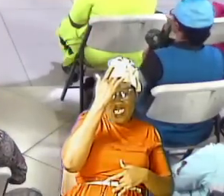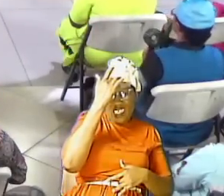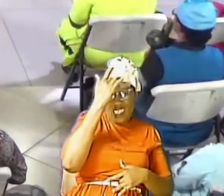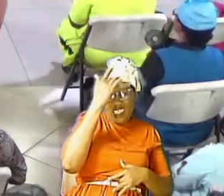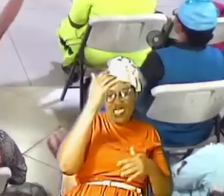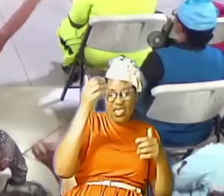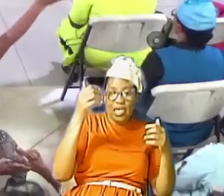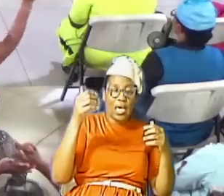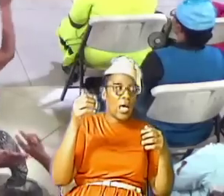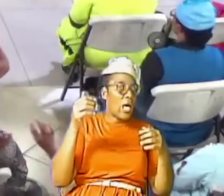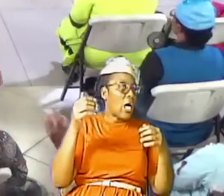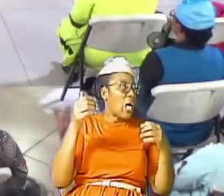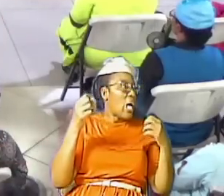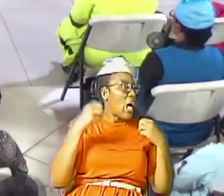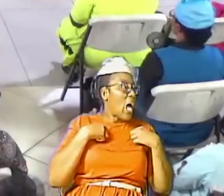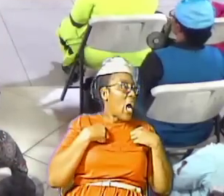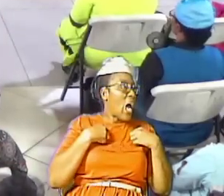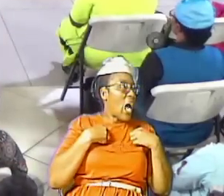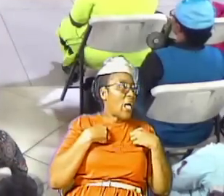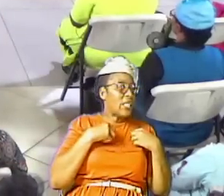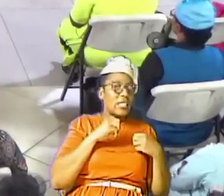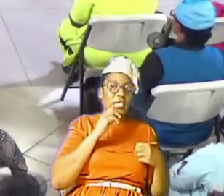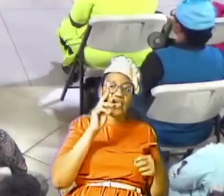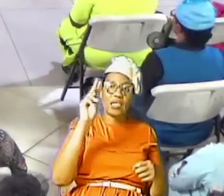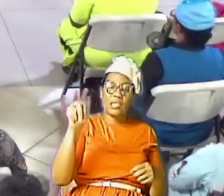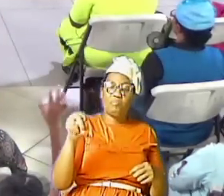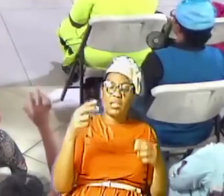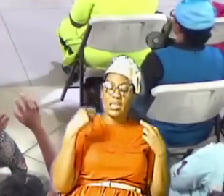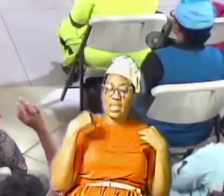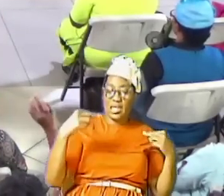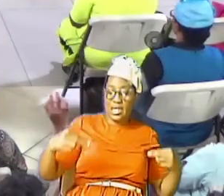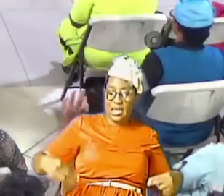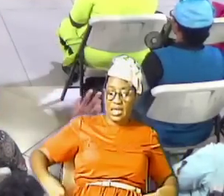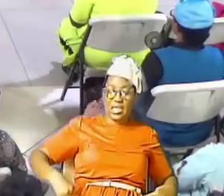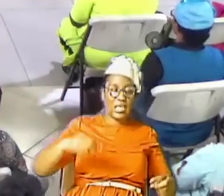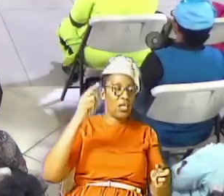right now. In the name of Jesus Christ of Nazareth.